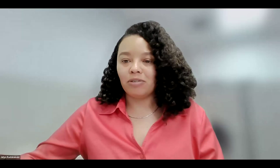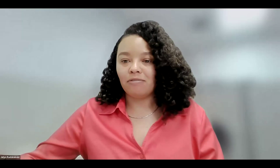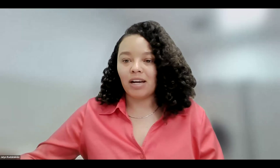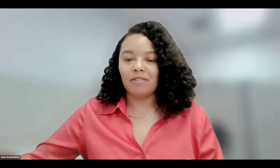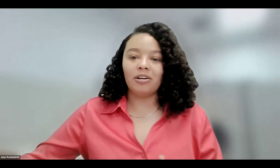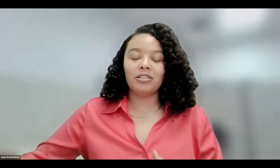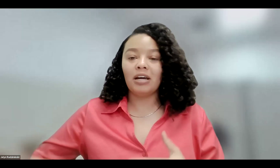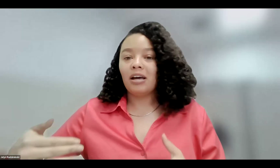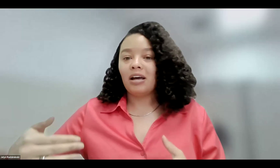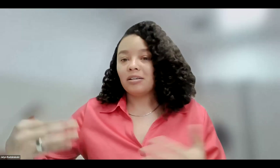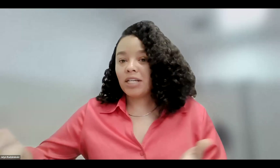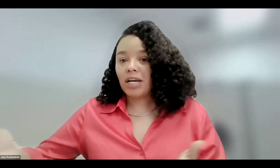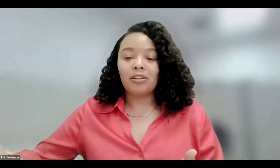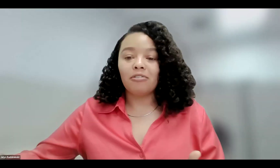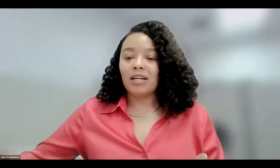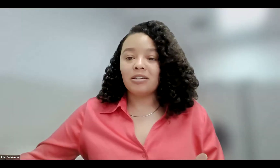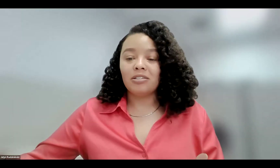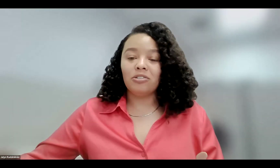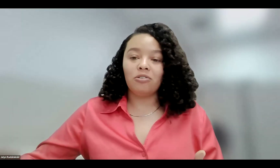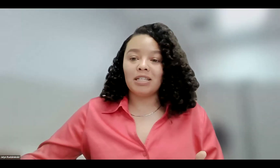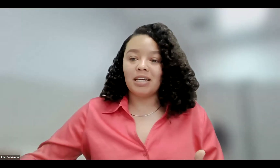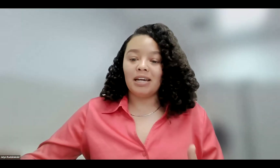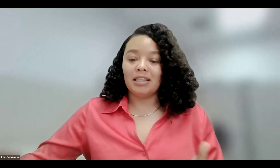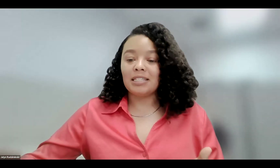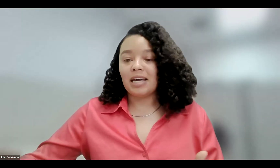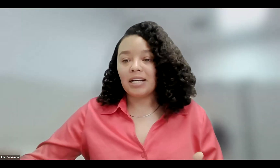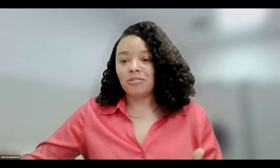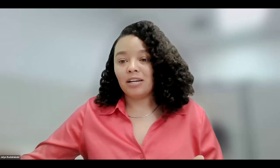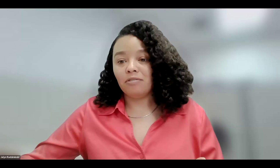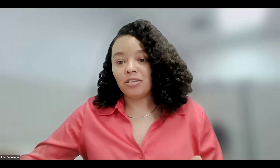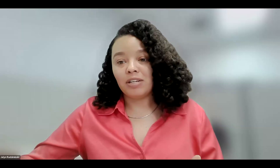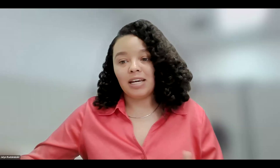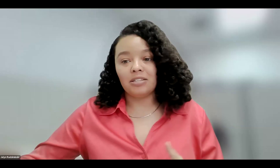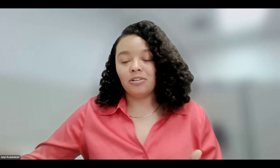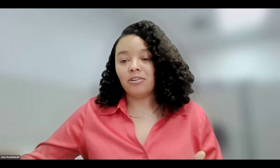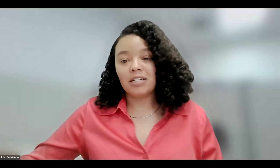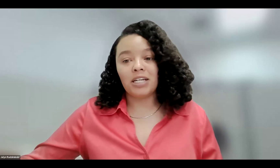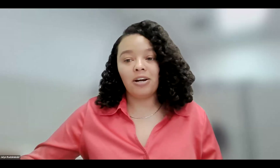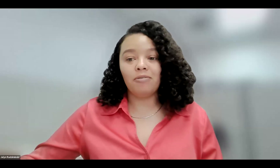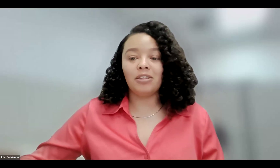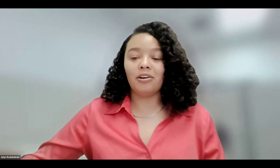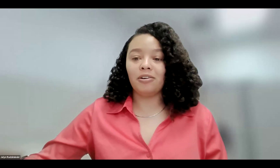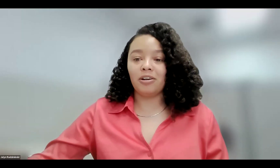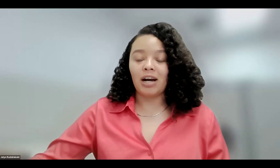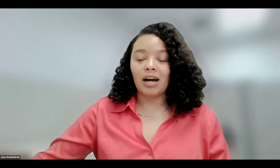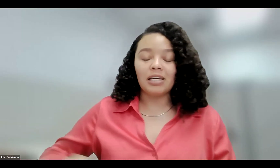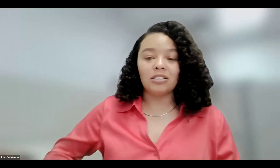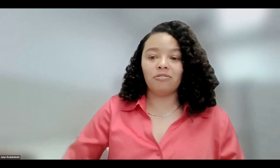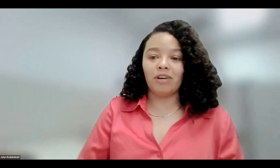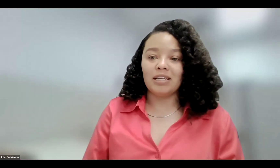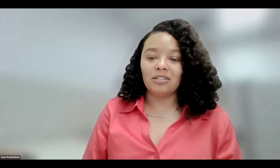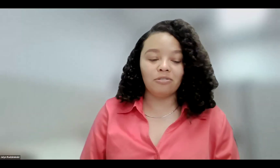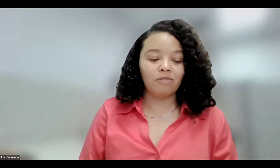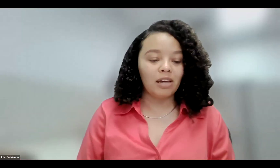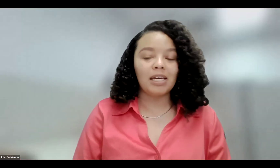celebrate 25 years. Share it with your friends on June 22nd. That's the actual anniversary date. So go ahead, share it with your colleagues,